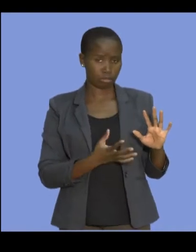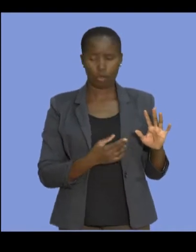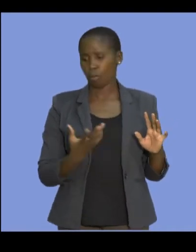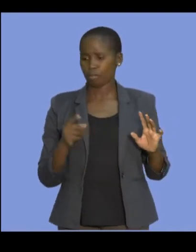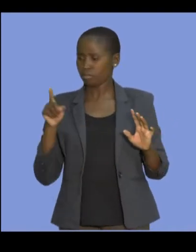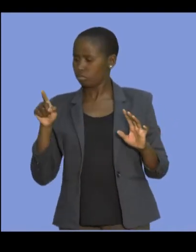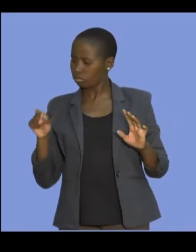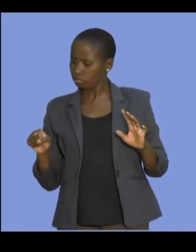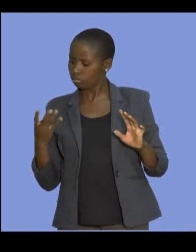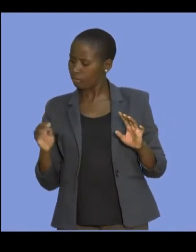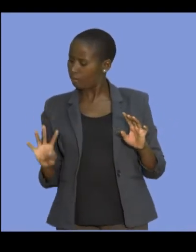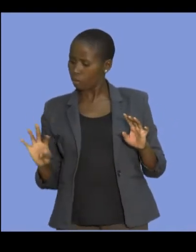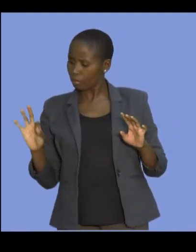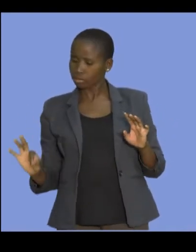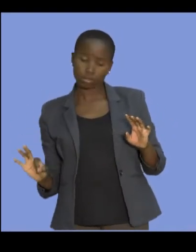was 4%?